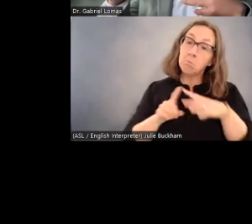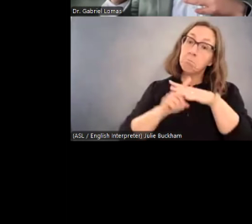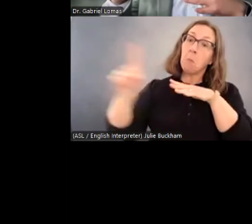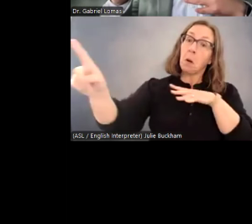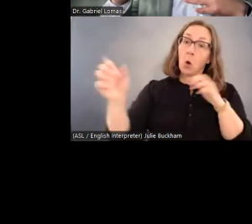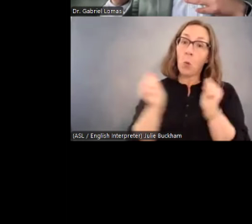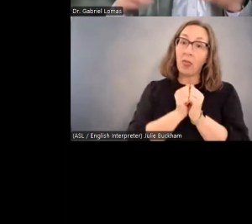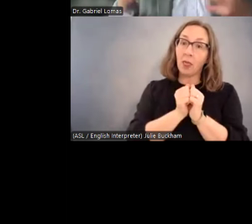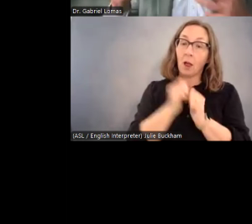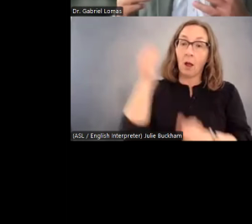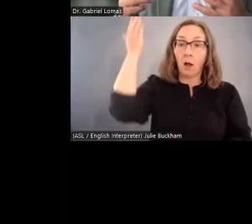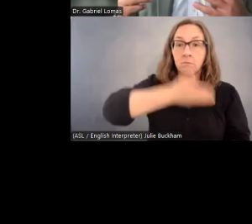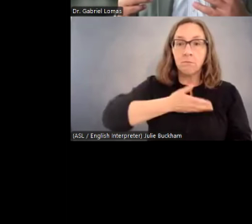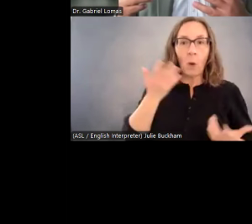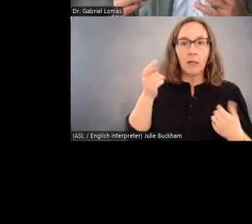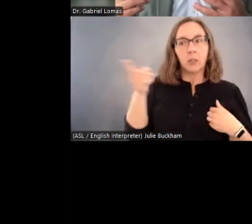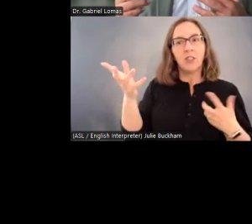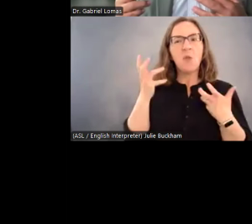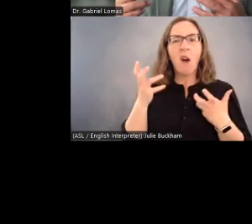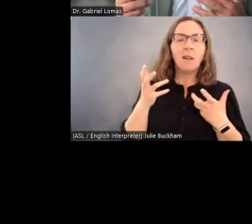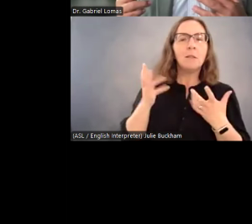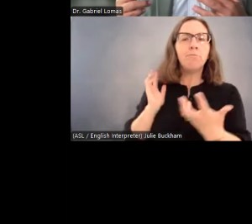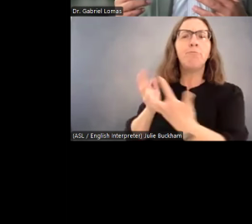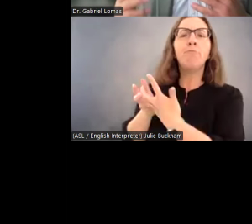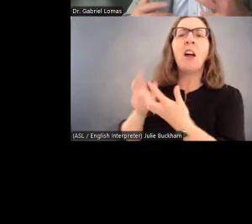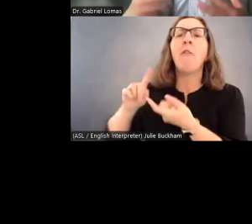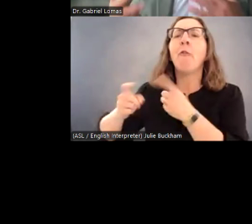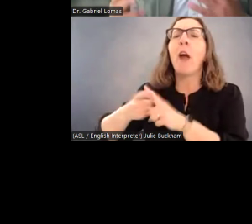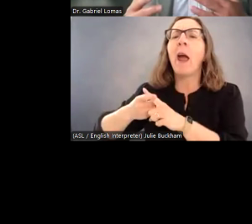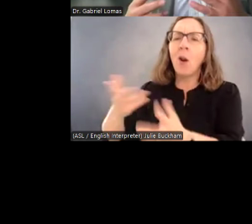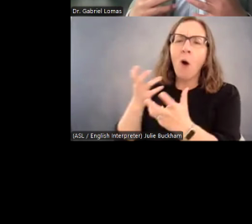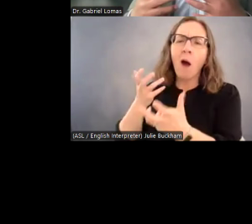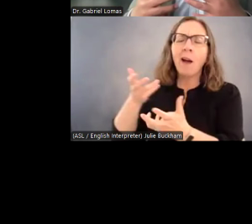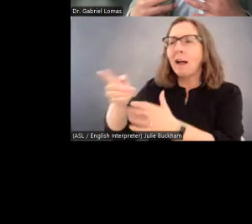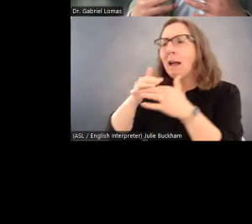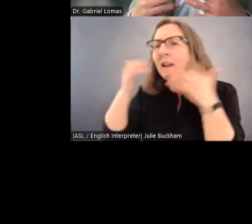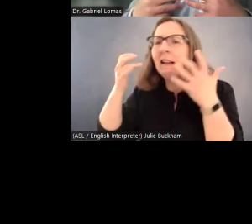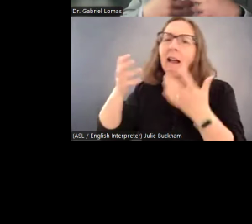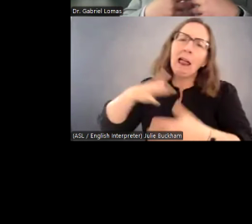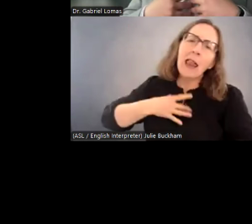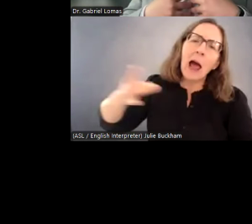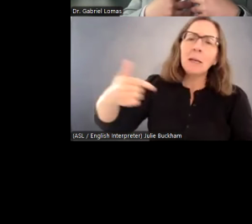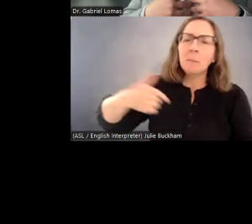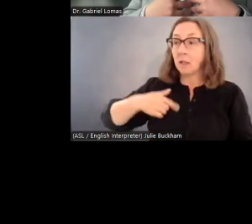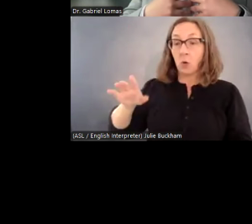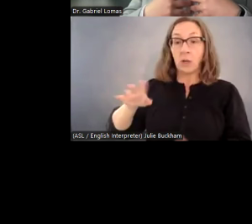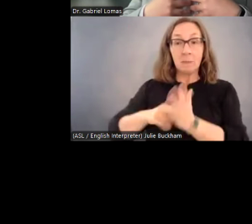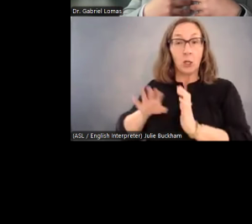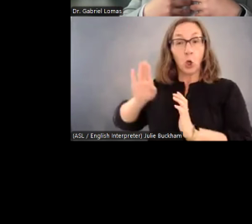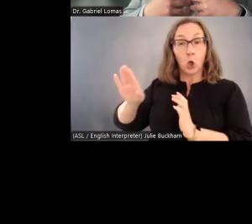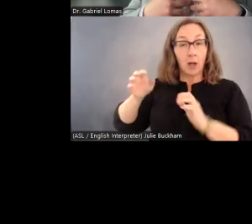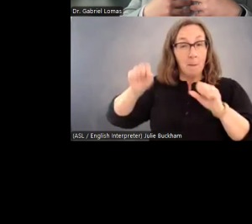it because she wanted to fit in. She wanted to have a friend, and so her decision-making ability, in my opinion, is